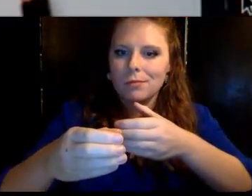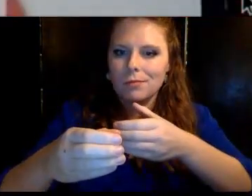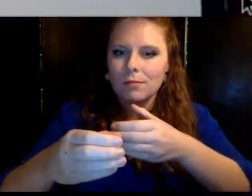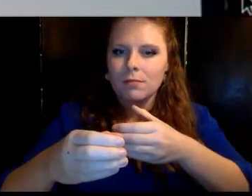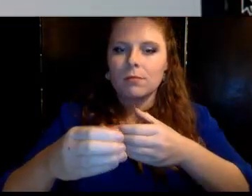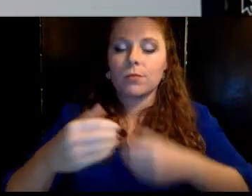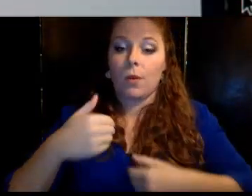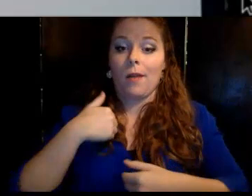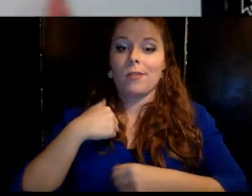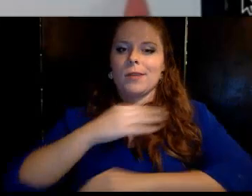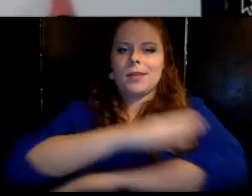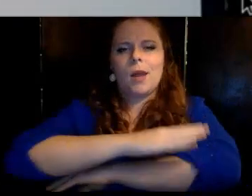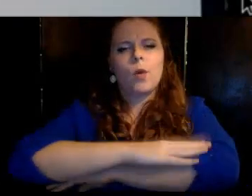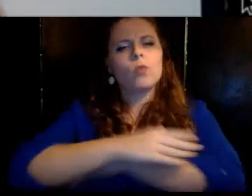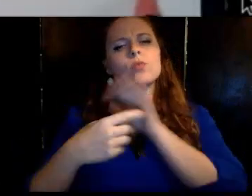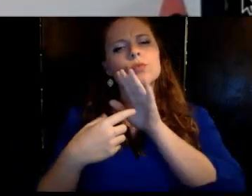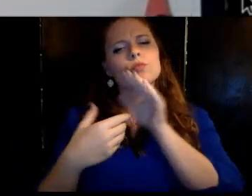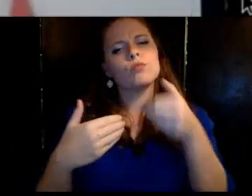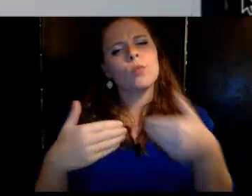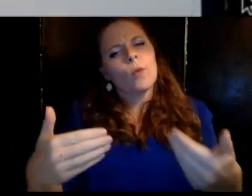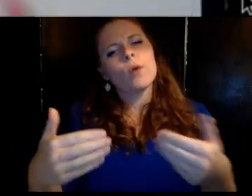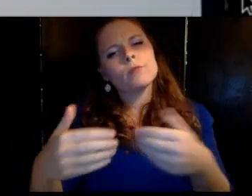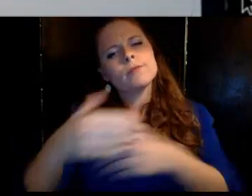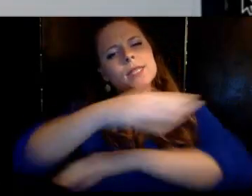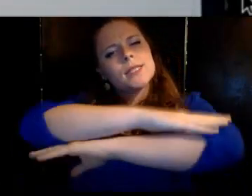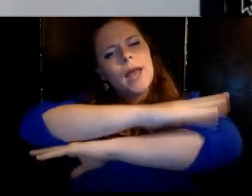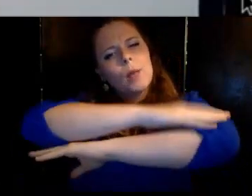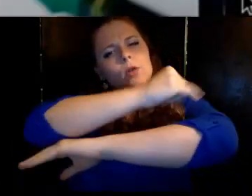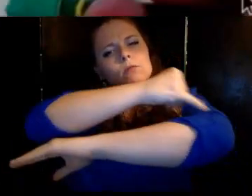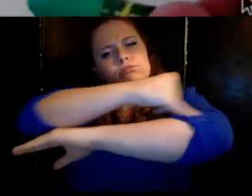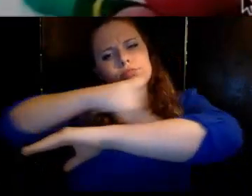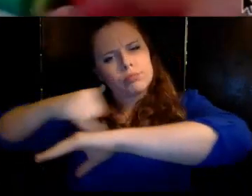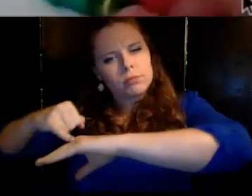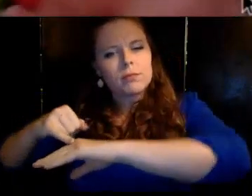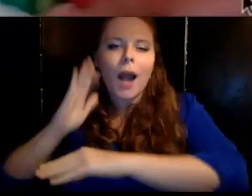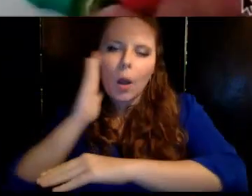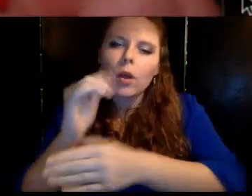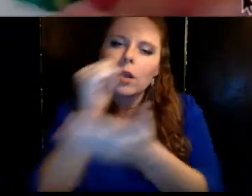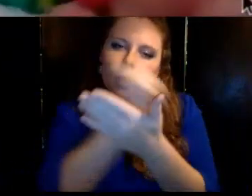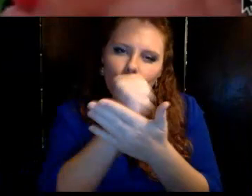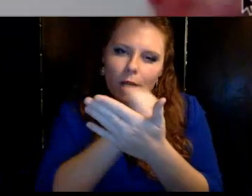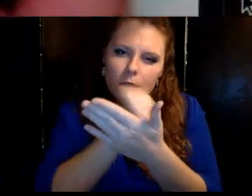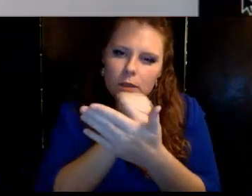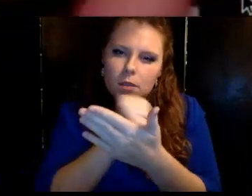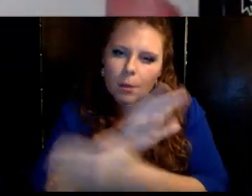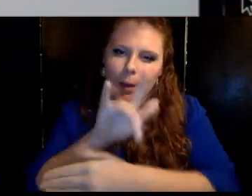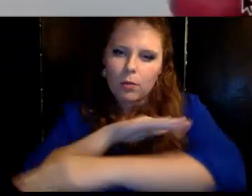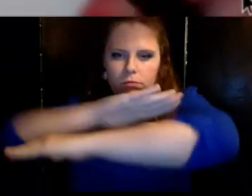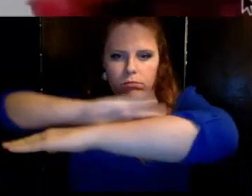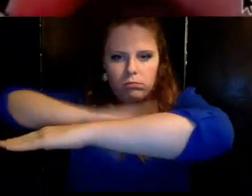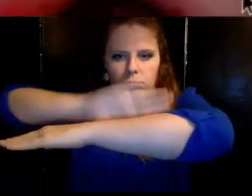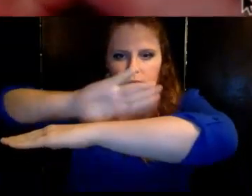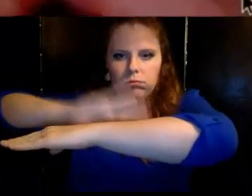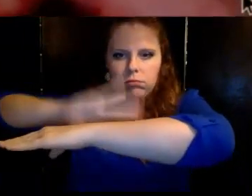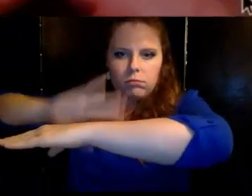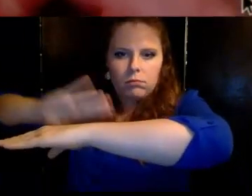got the table. So let's just go ahead and do the table line, knowing that I'm going to erase where my cups are here in the middle. Okay,